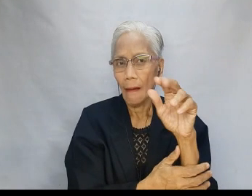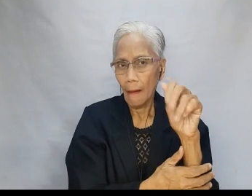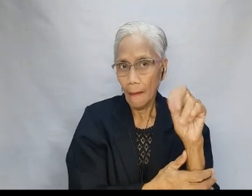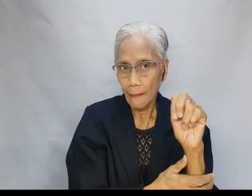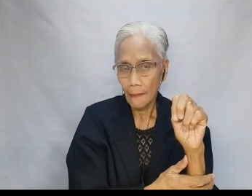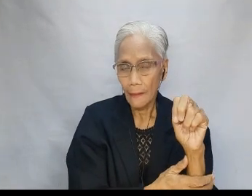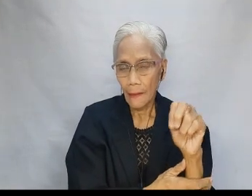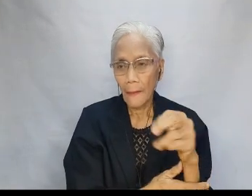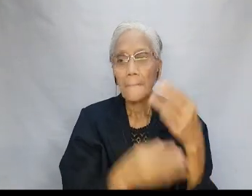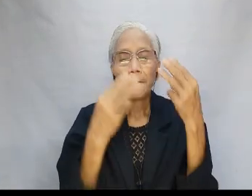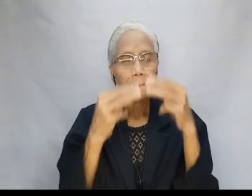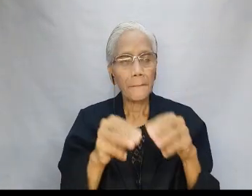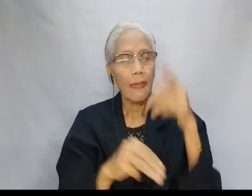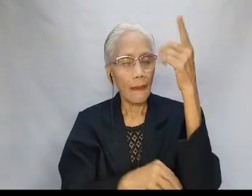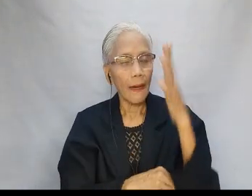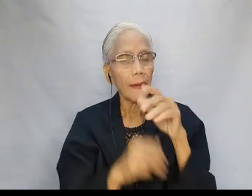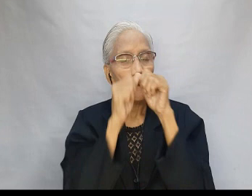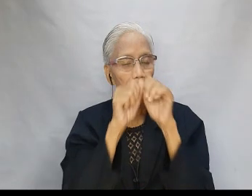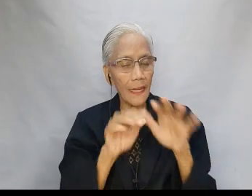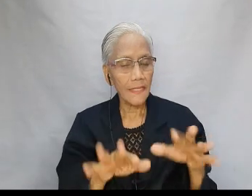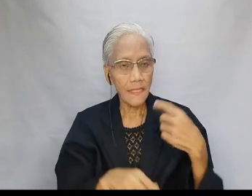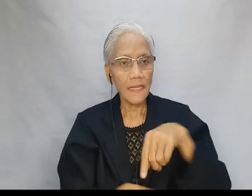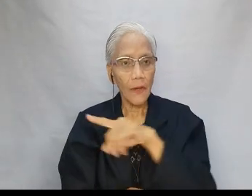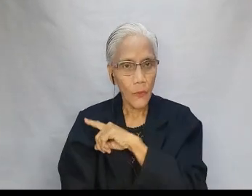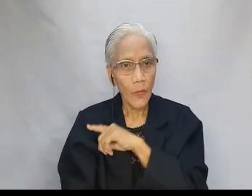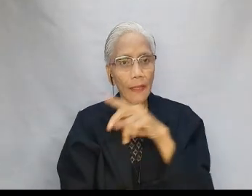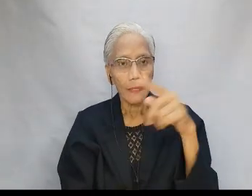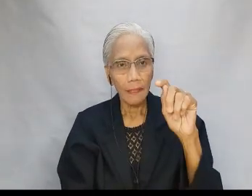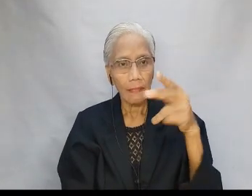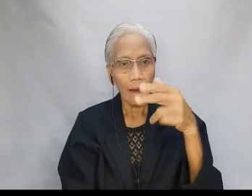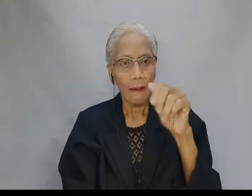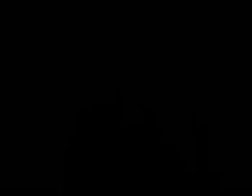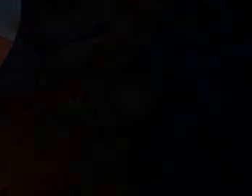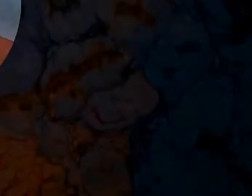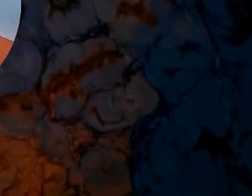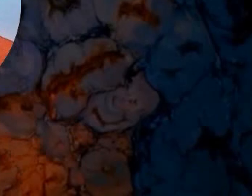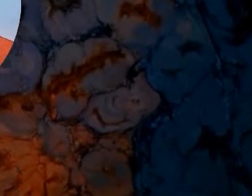May God bless our tahanan. Amen.